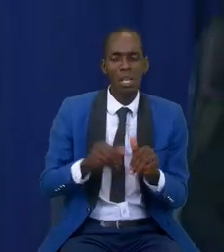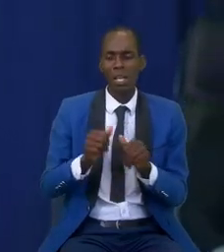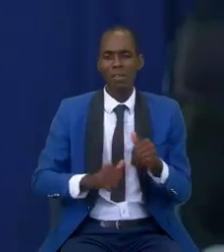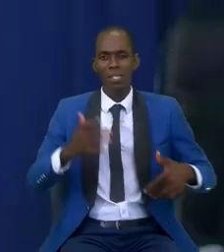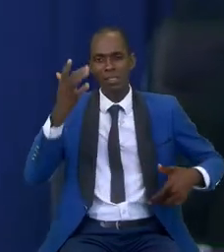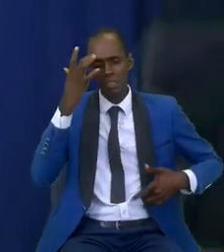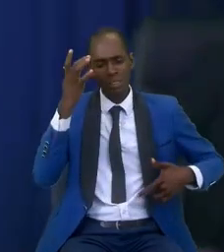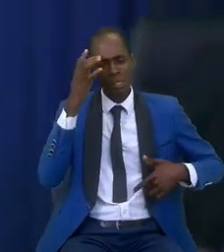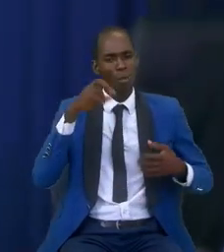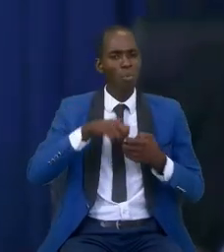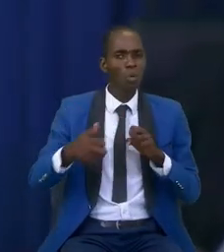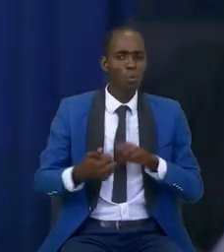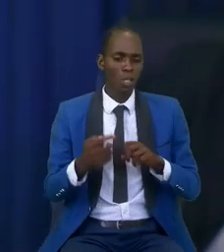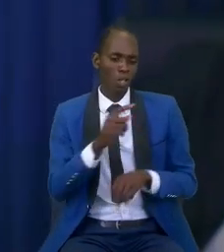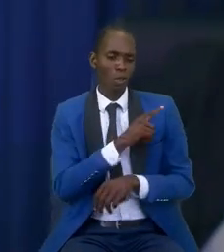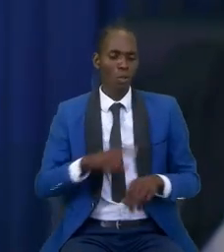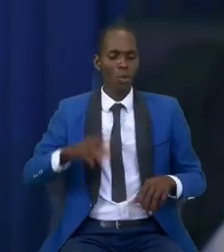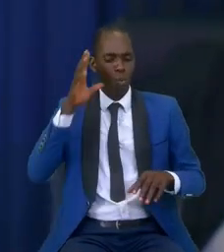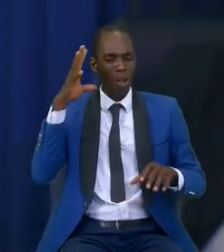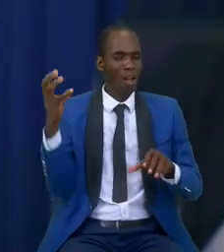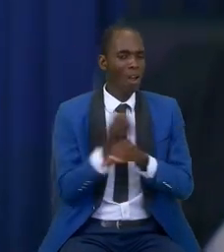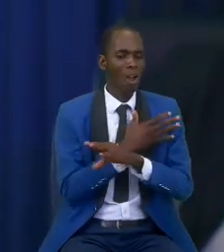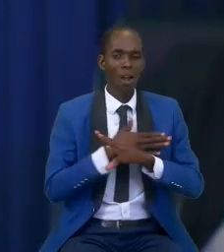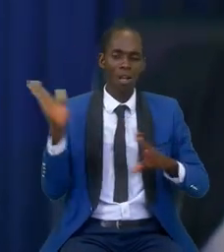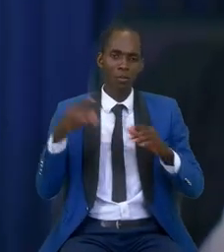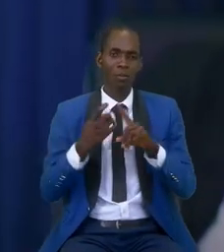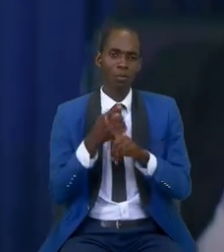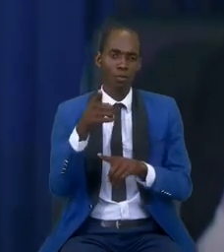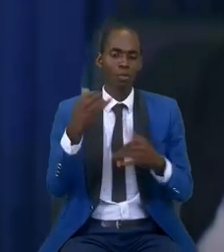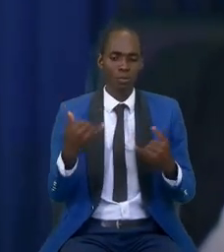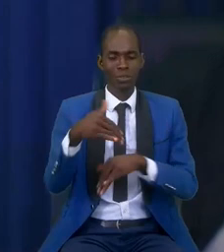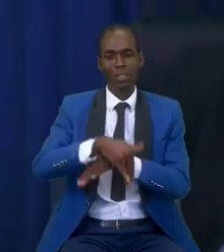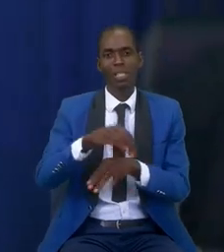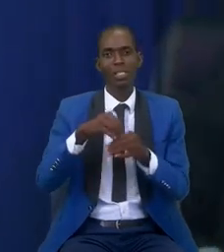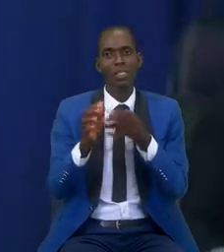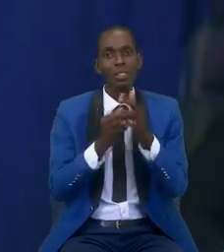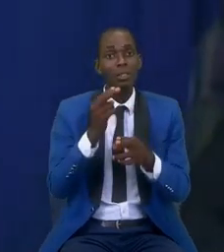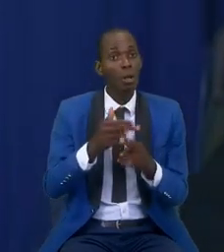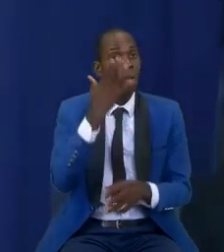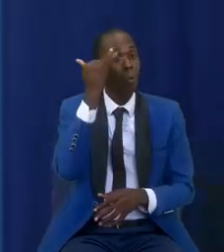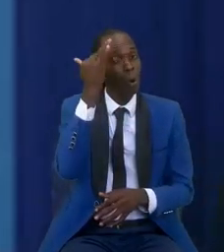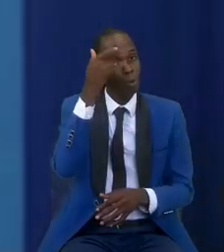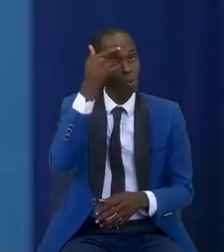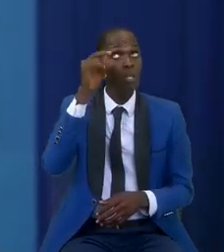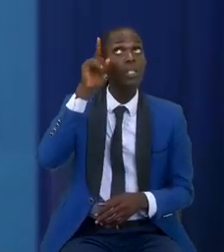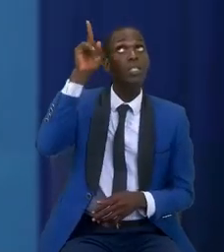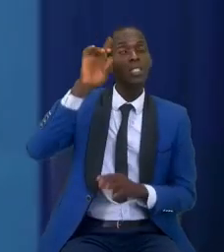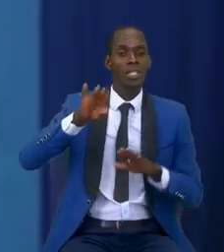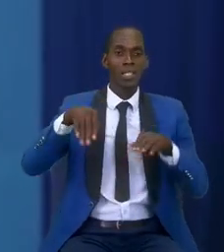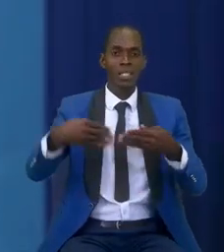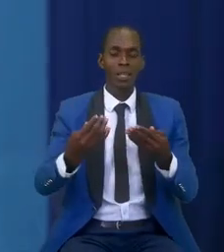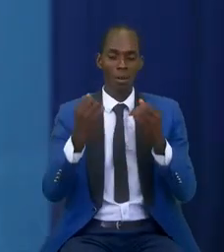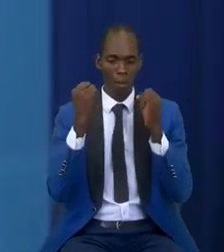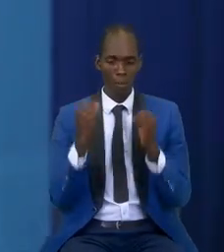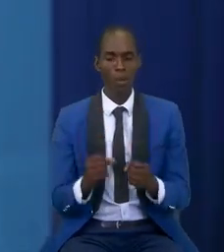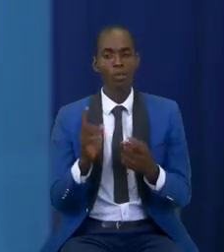Jesus name why because he giveth power to the faith and to them that have no